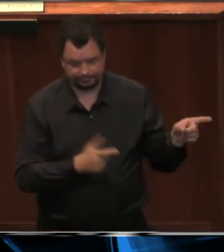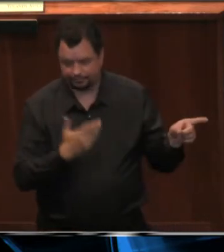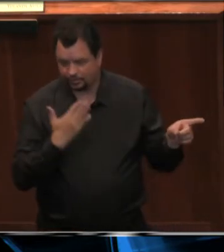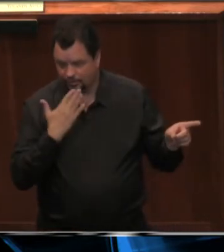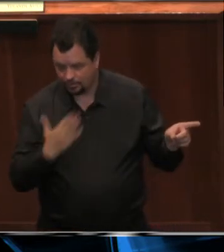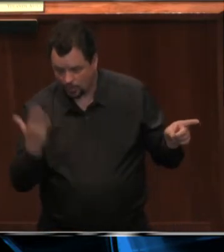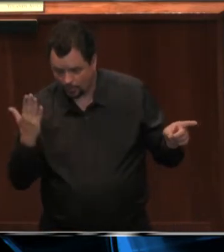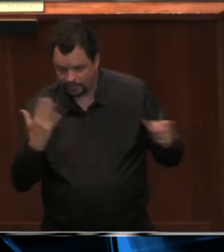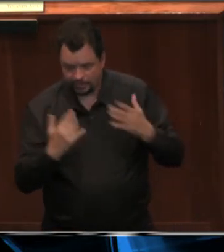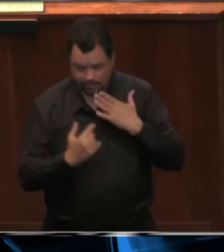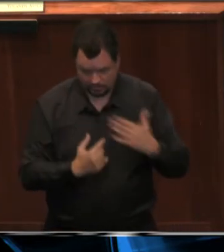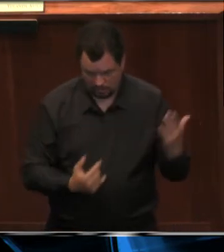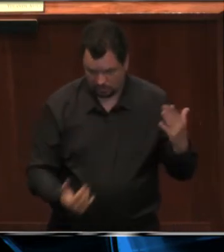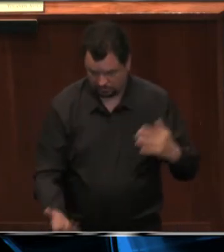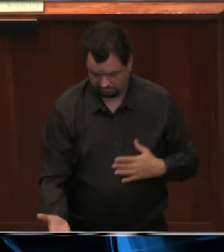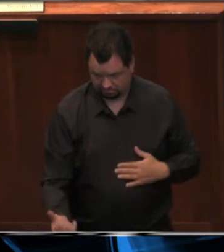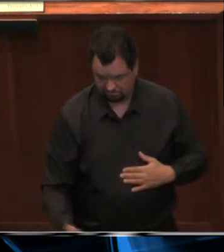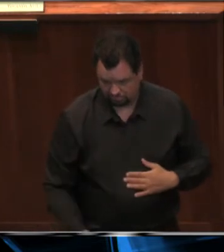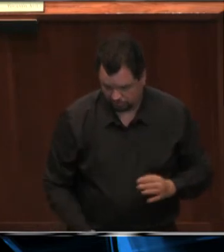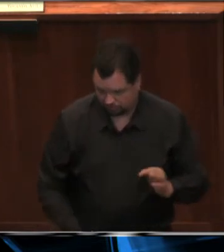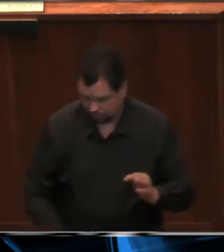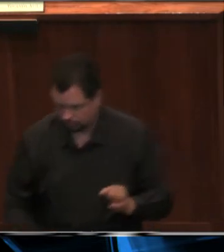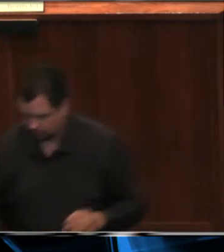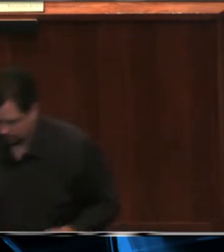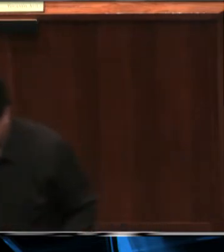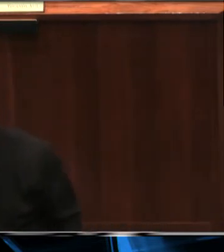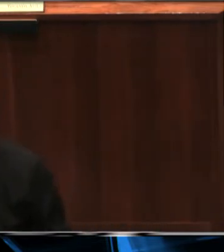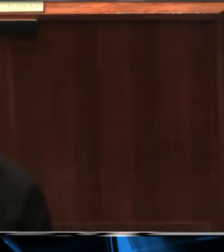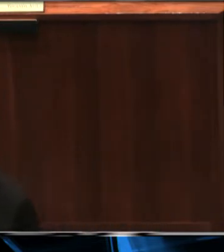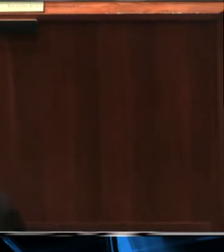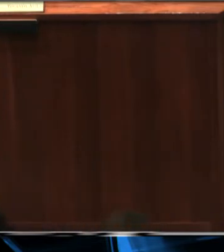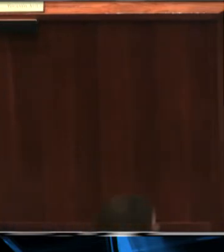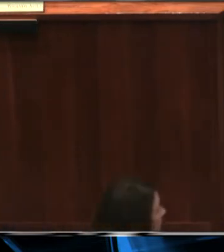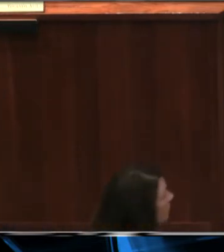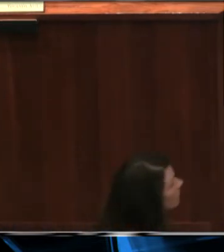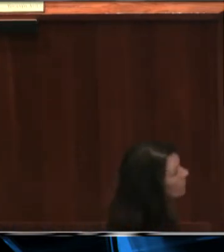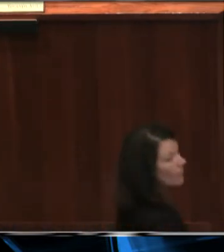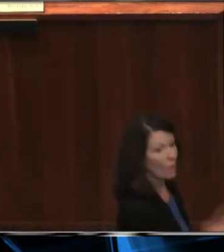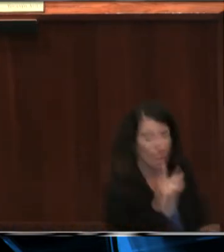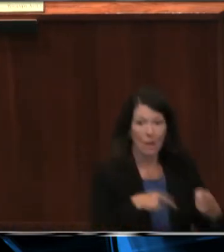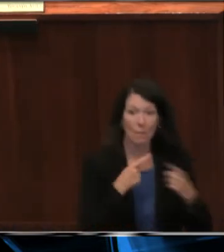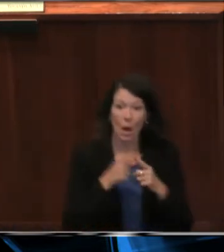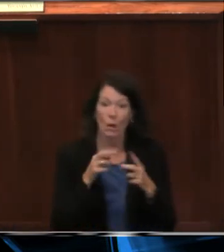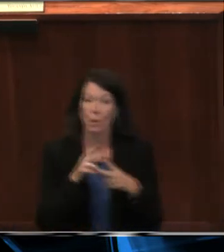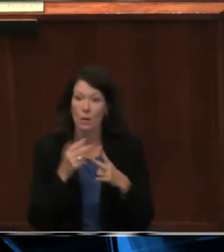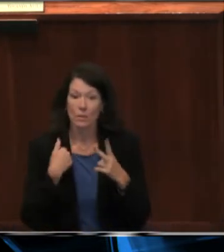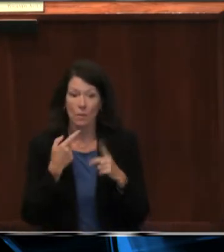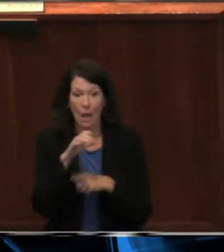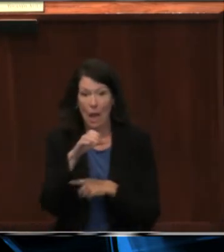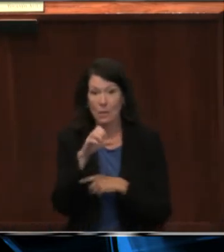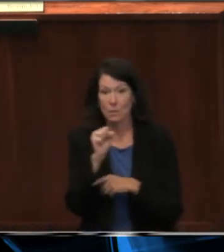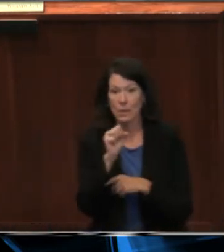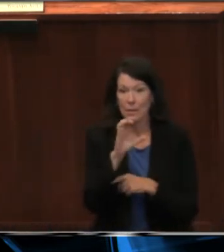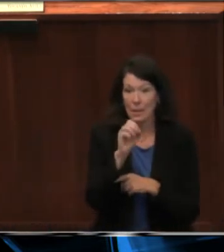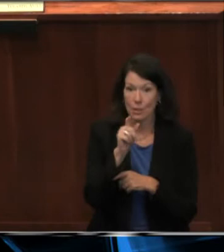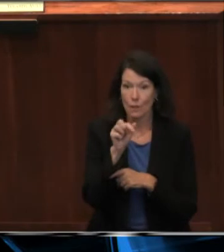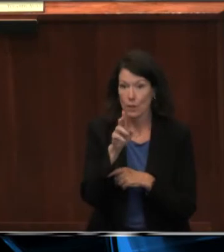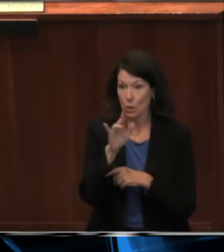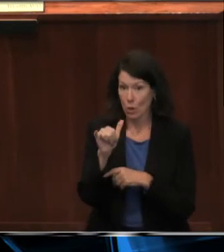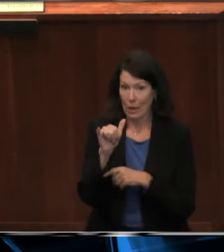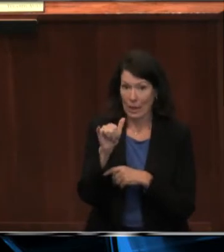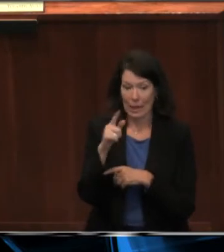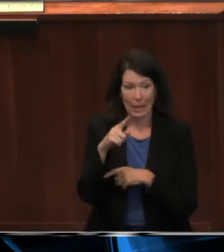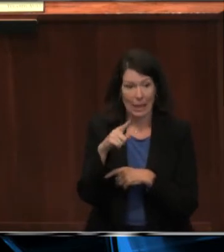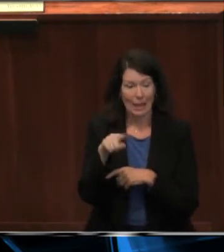going to change it around a little bit in order to respect their time. So I would love to call up some of our partners from the Colorado Springs Conservatory. They